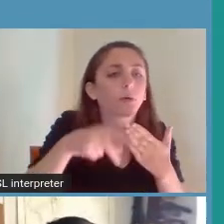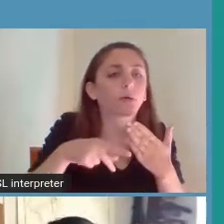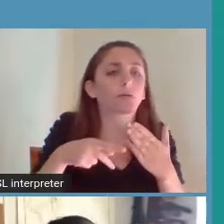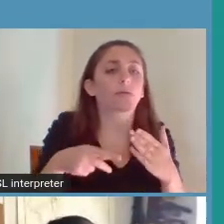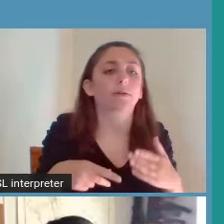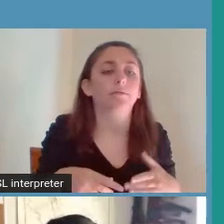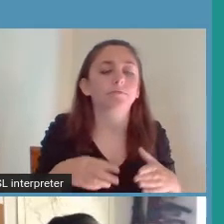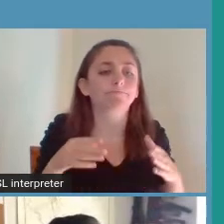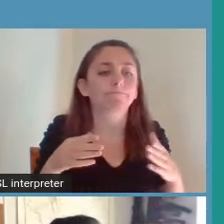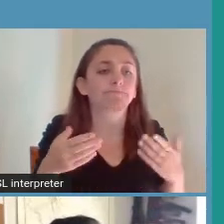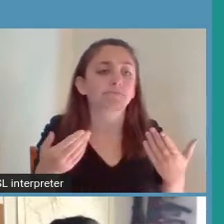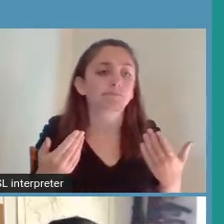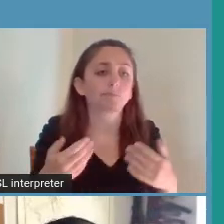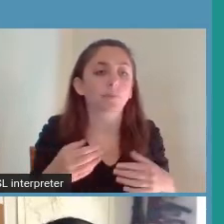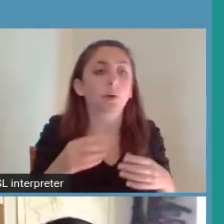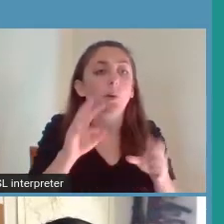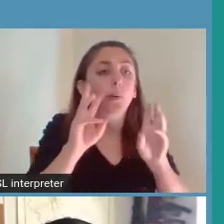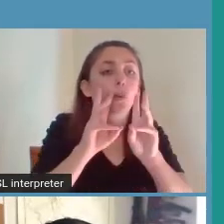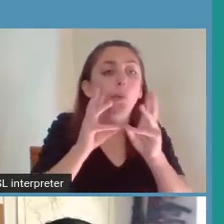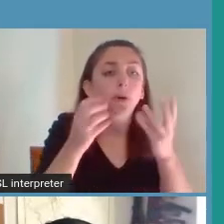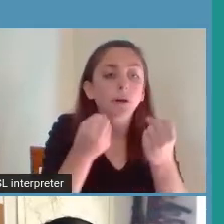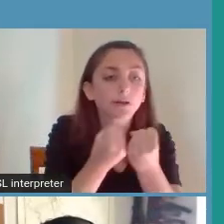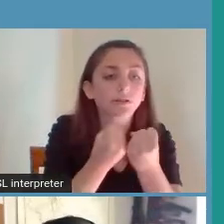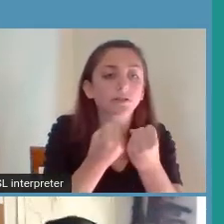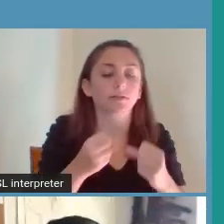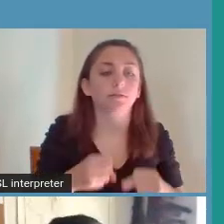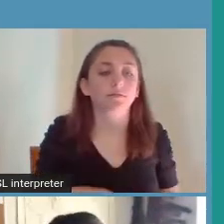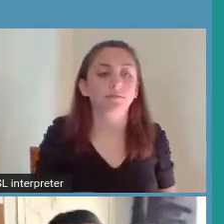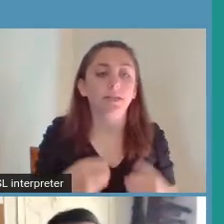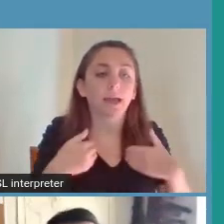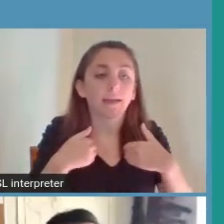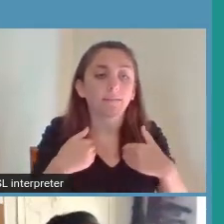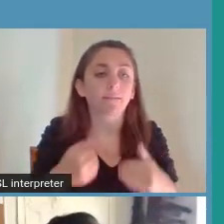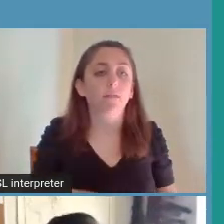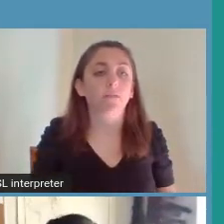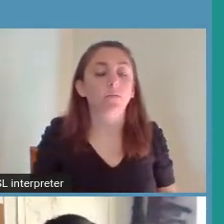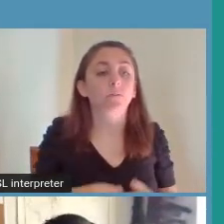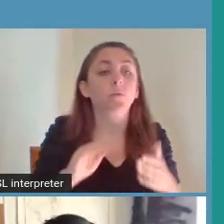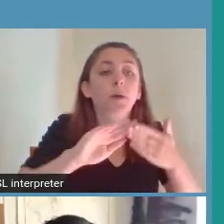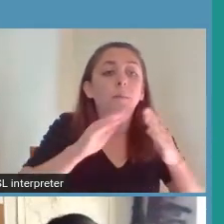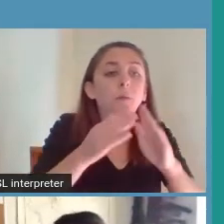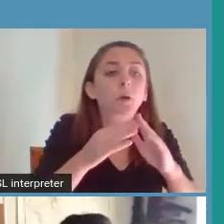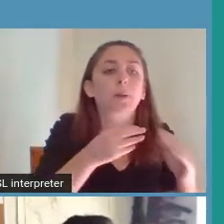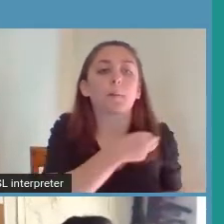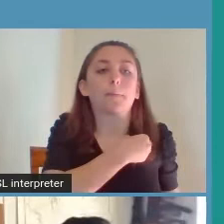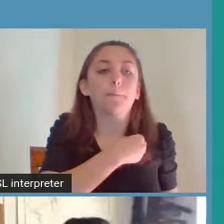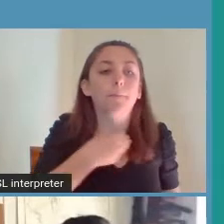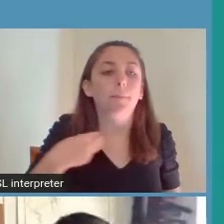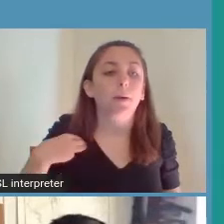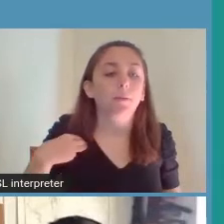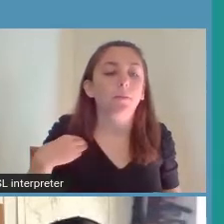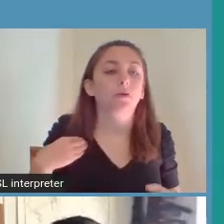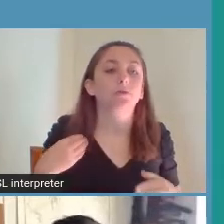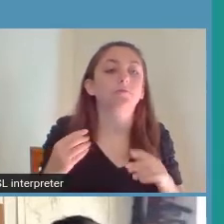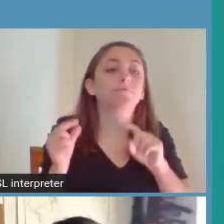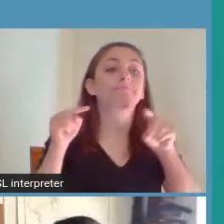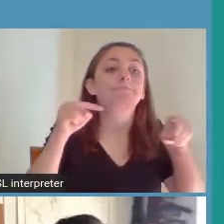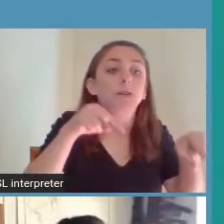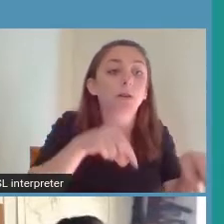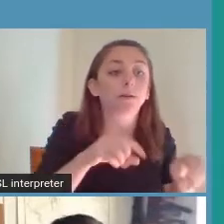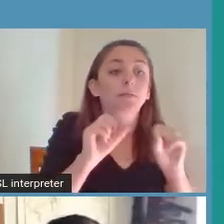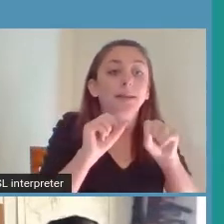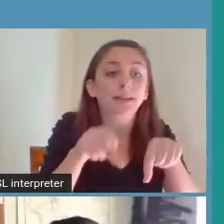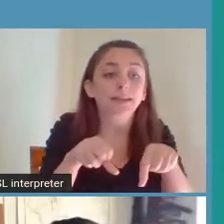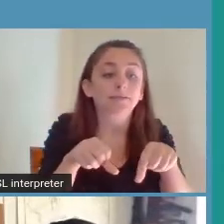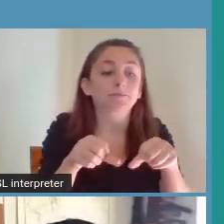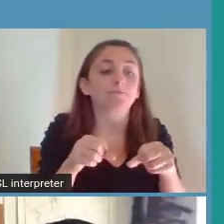community. We have workshops so that community members can come in and maybe work with the artists or the museum staff on creating